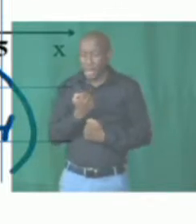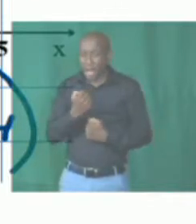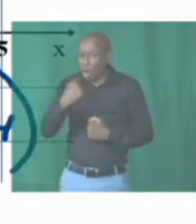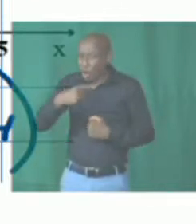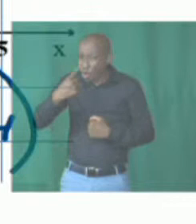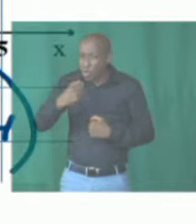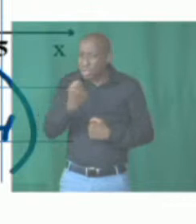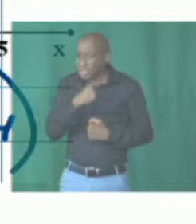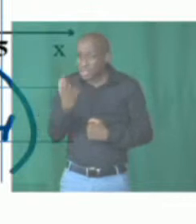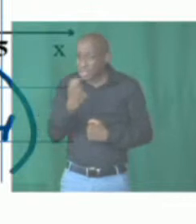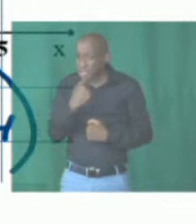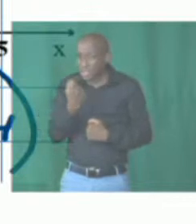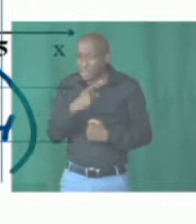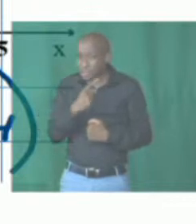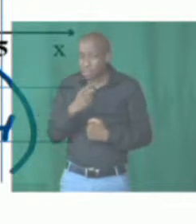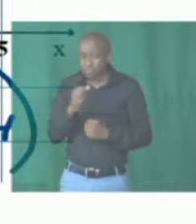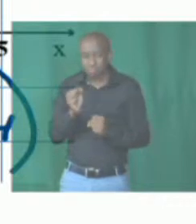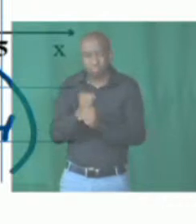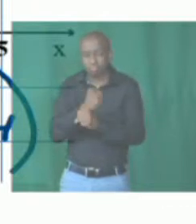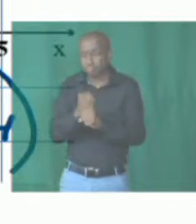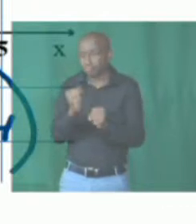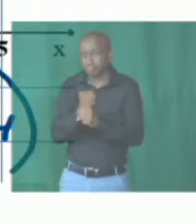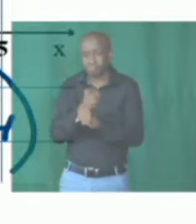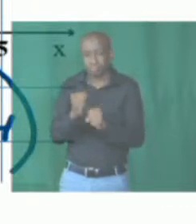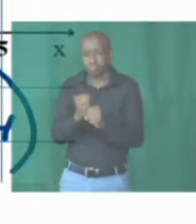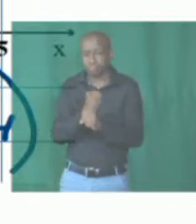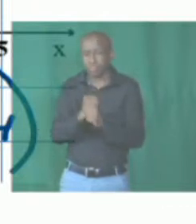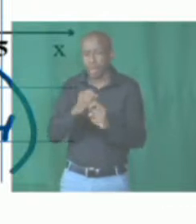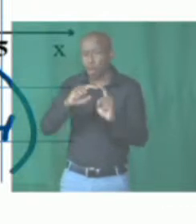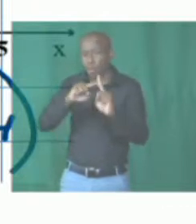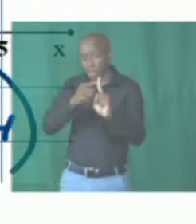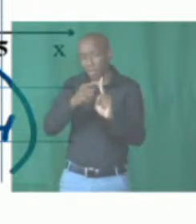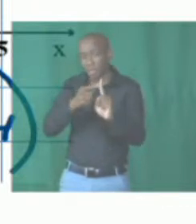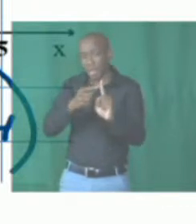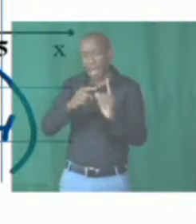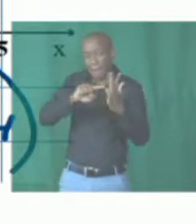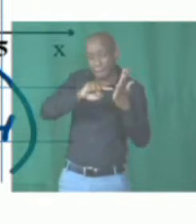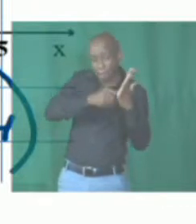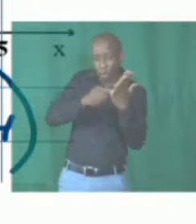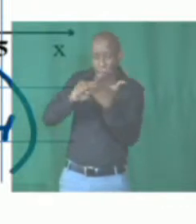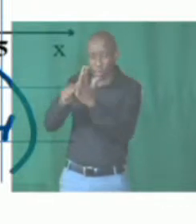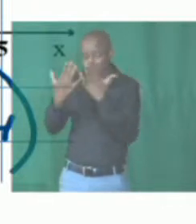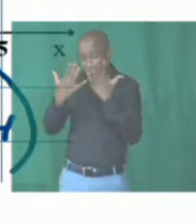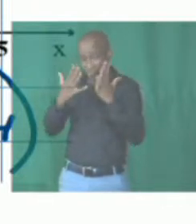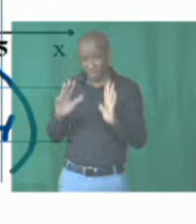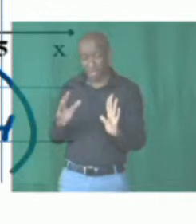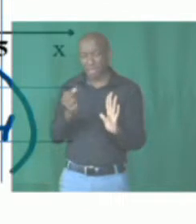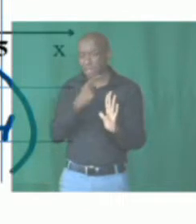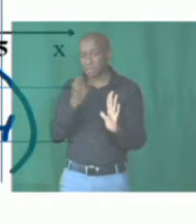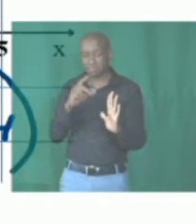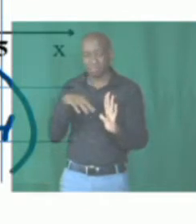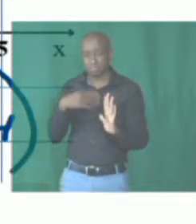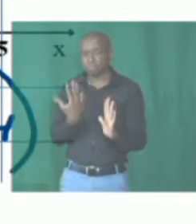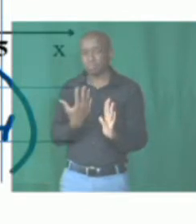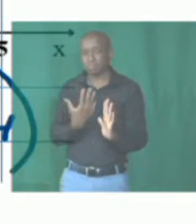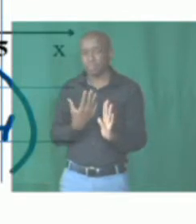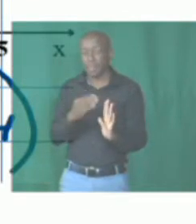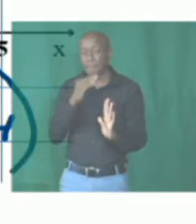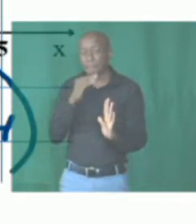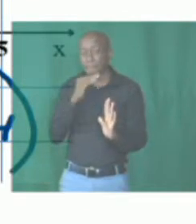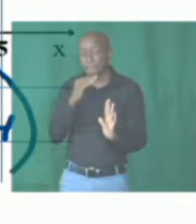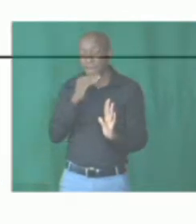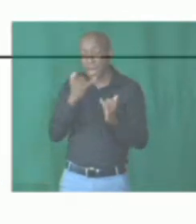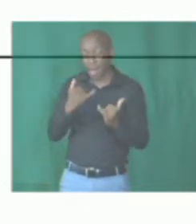this simple. Remember, the objectives of the syllabus are saying you'll be given the end points to find the coordinate of the midpoint. So you'll be